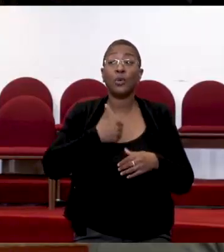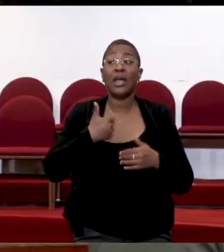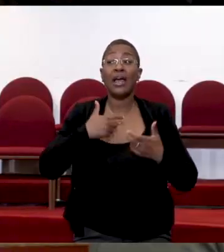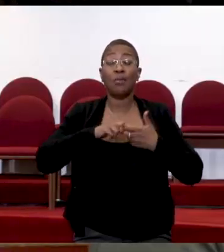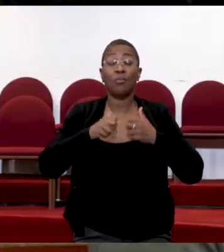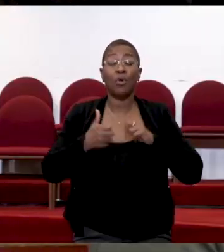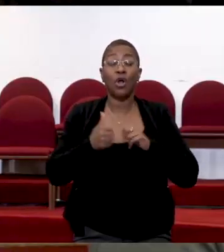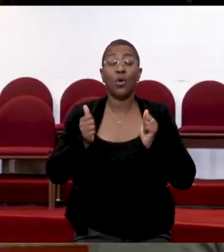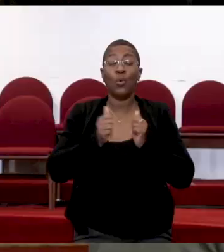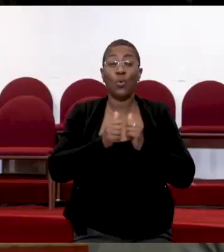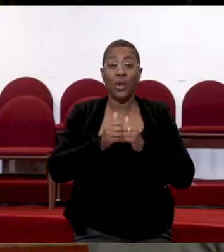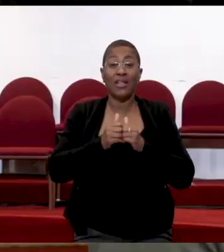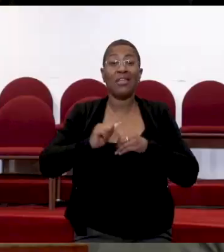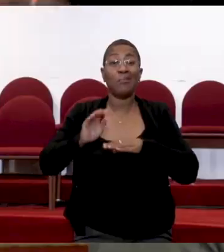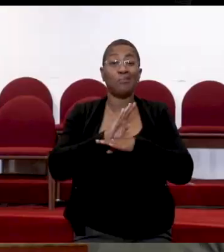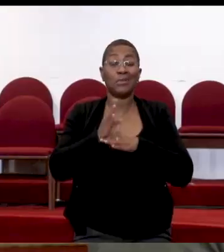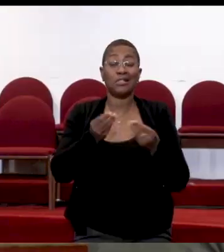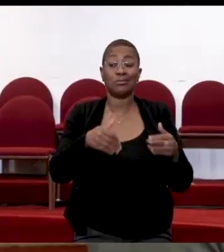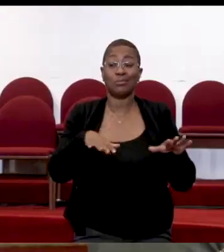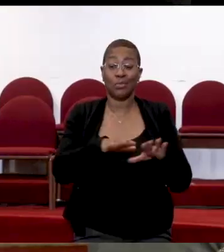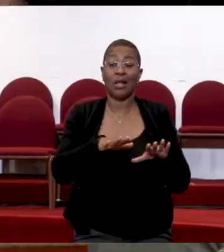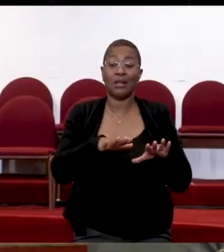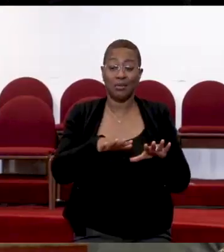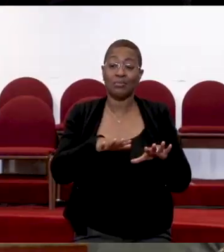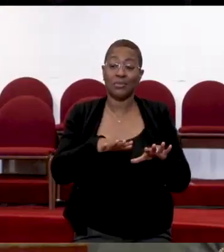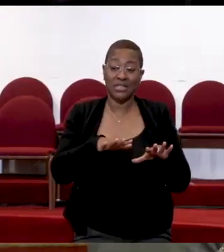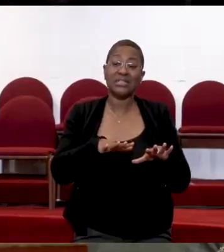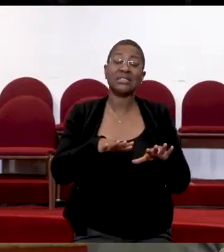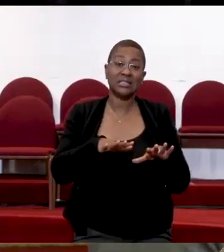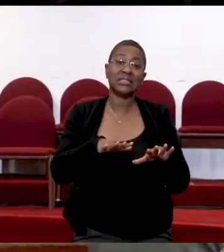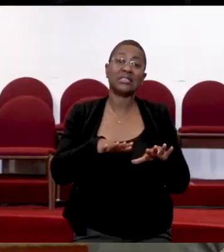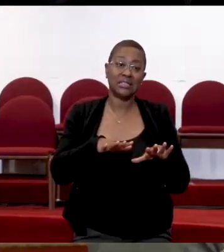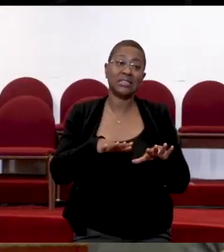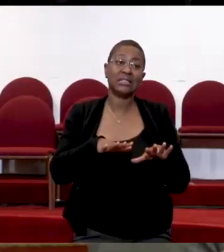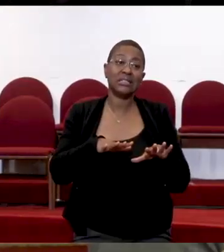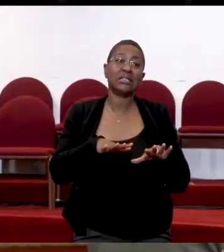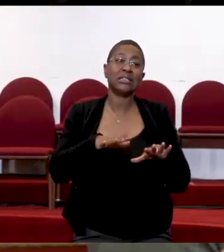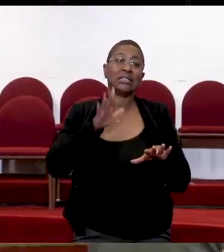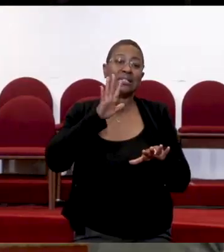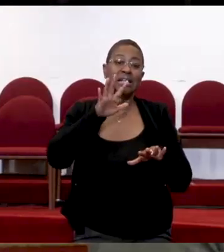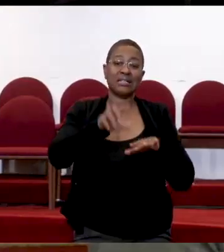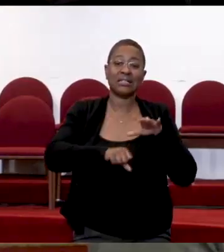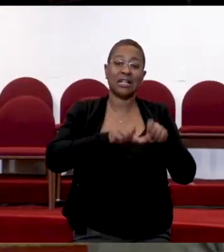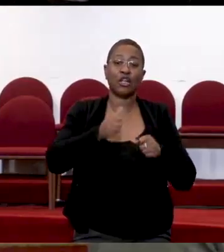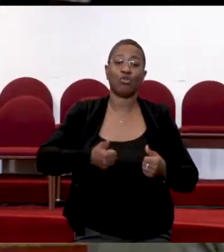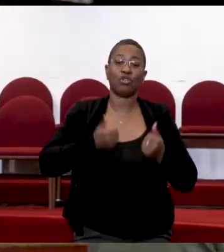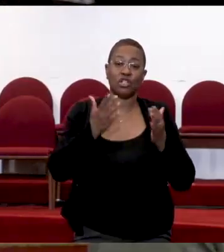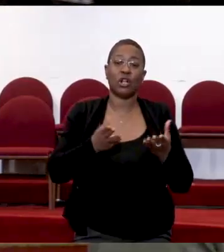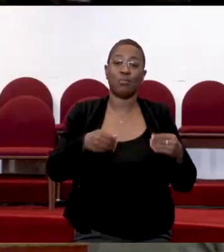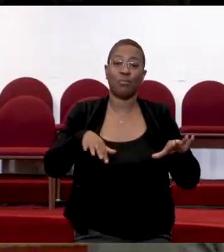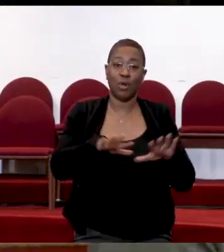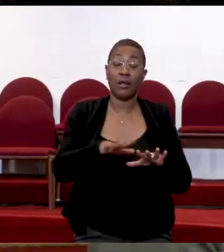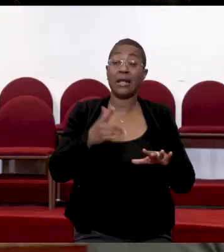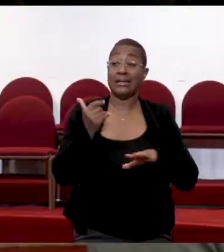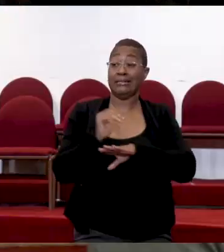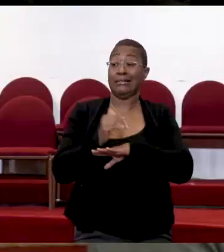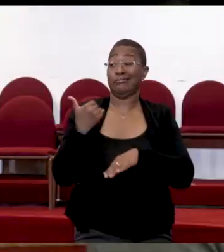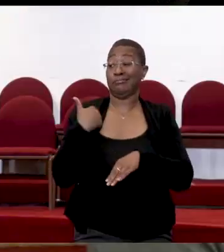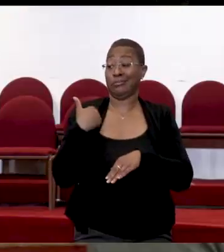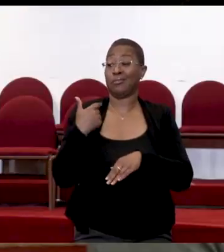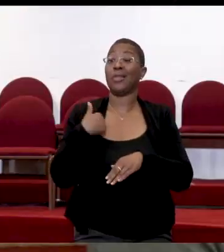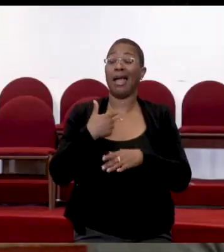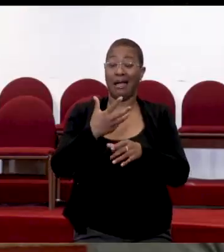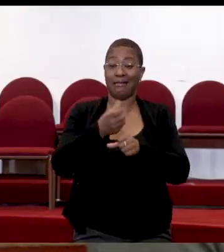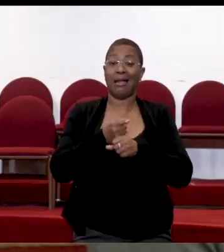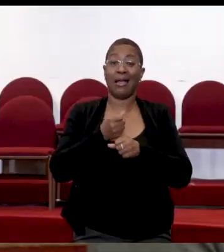some commercial property taking some of the residential property, and just tonight I got a lot